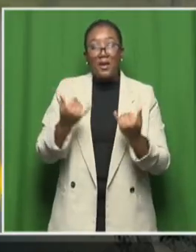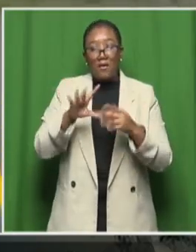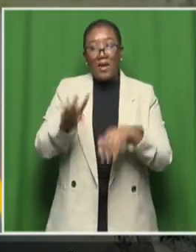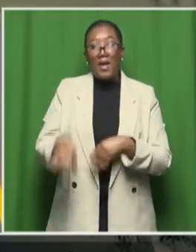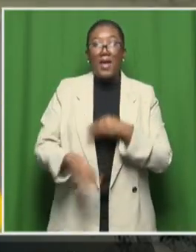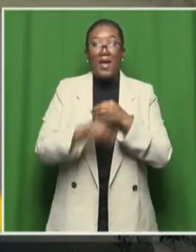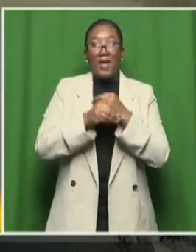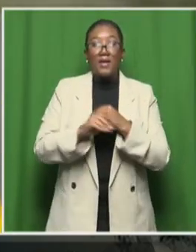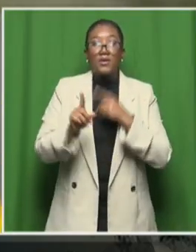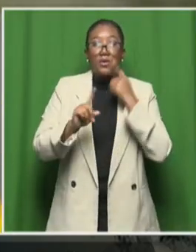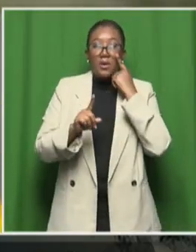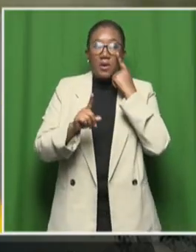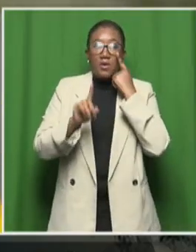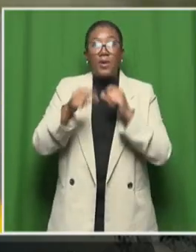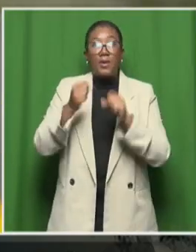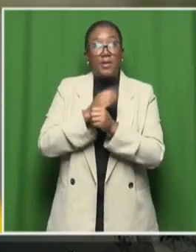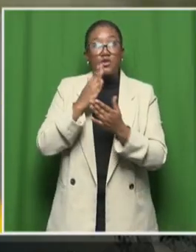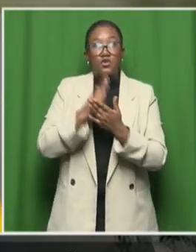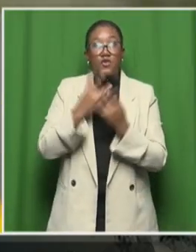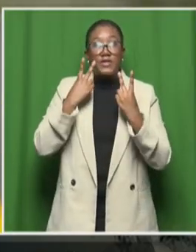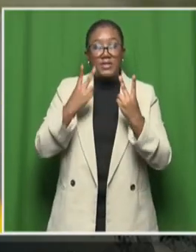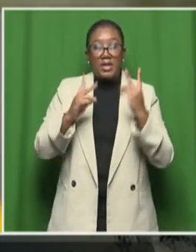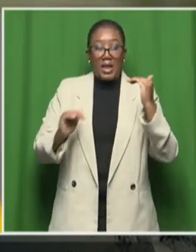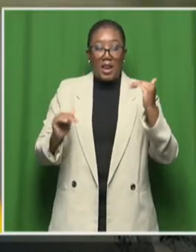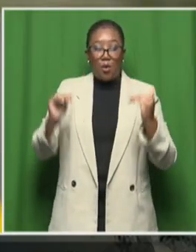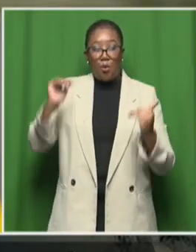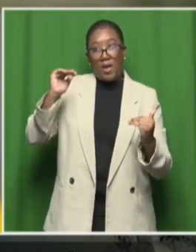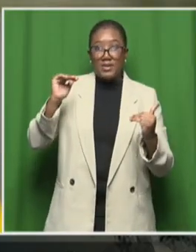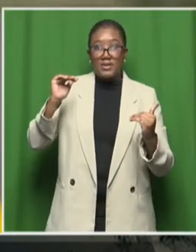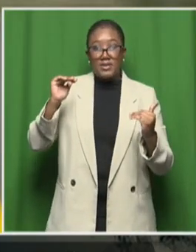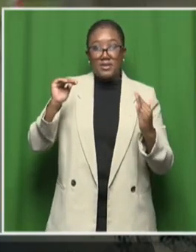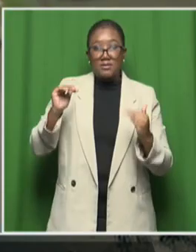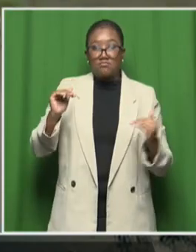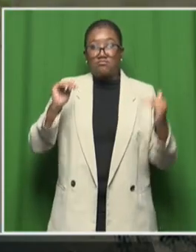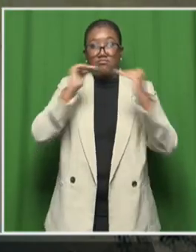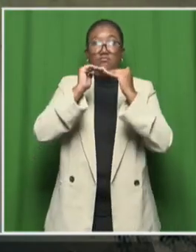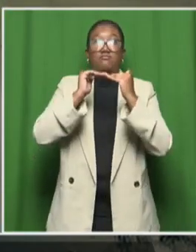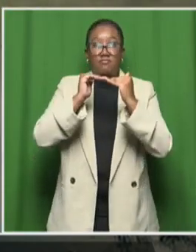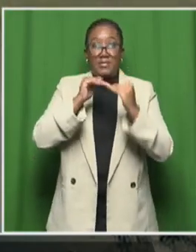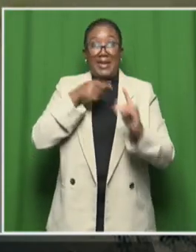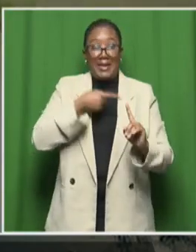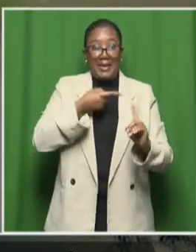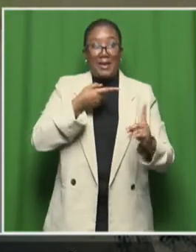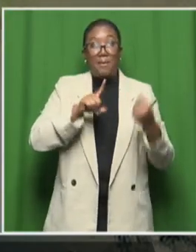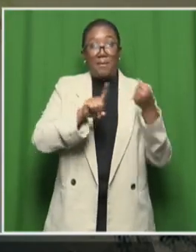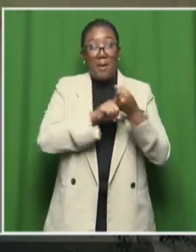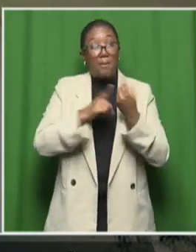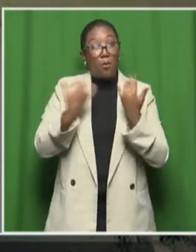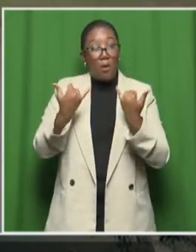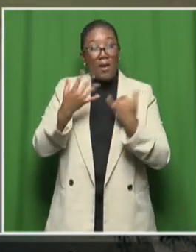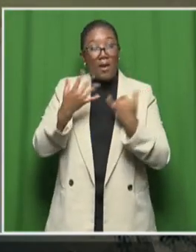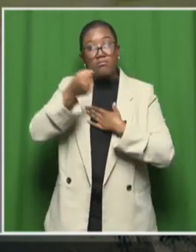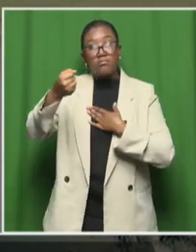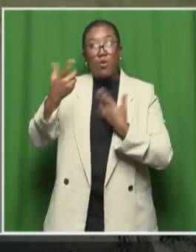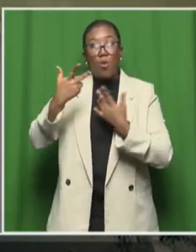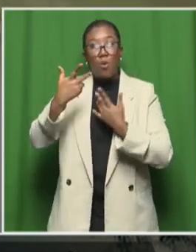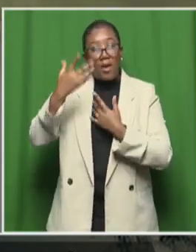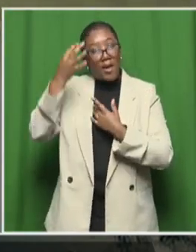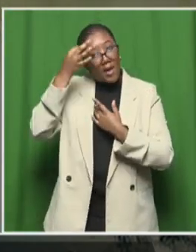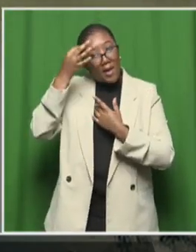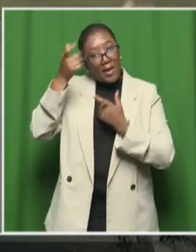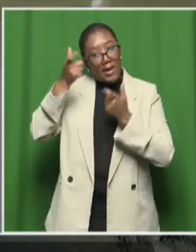addressing the structural inequalities, because when he became the first black governor, a SARB governor,